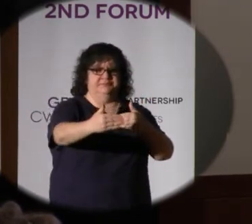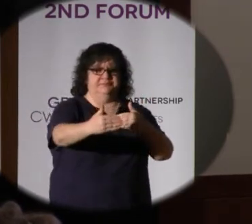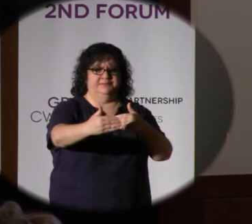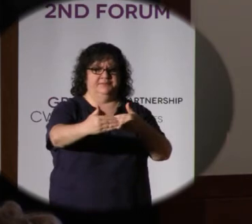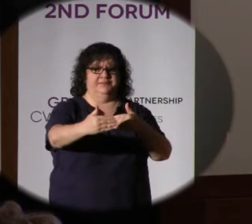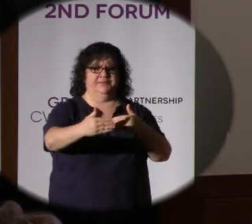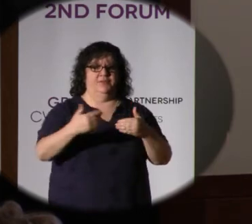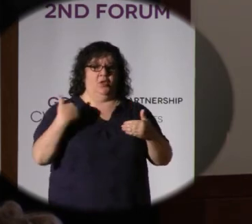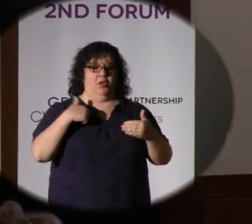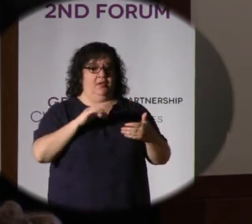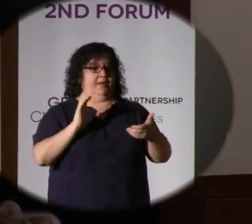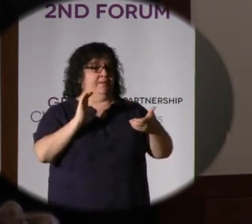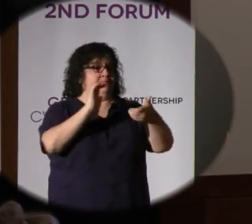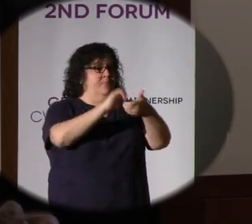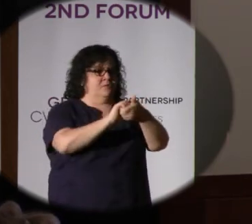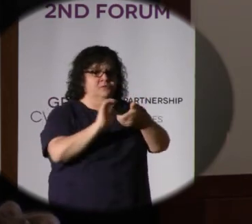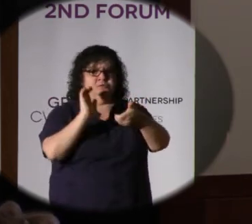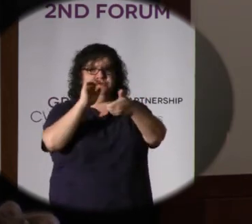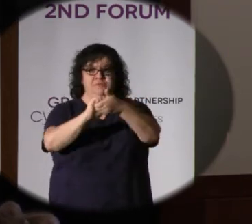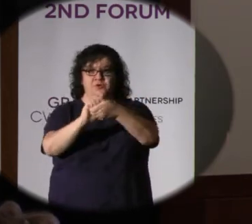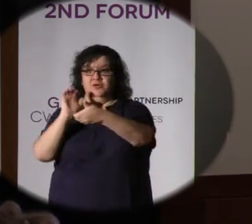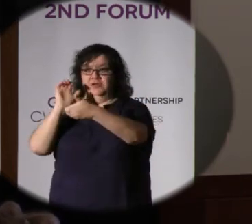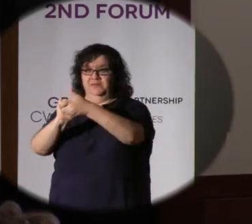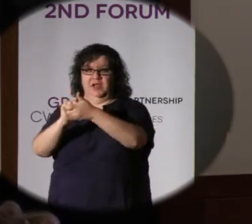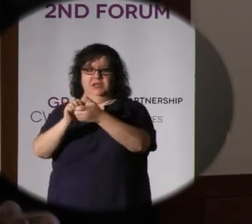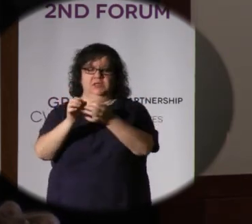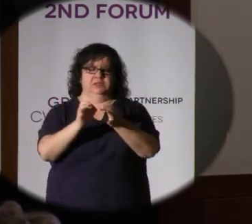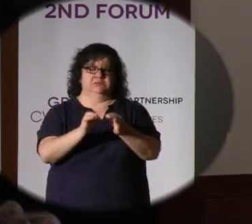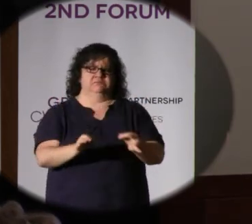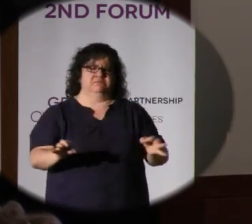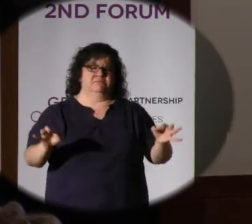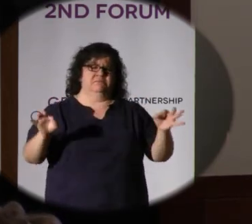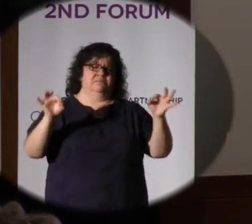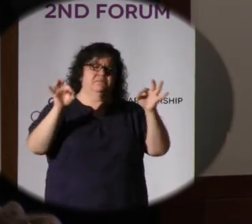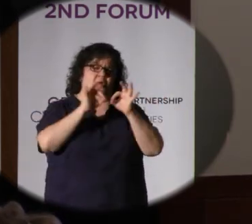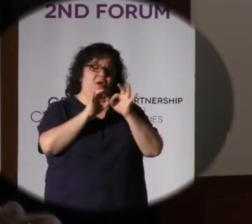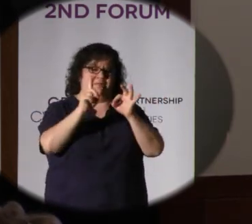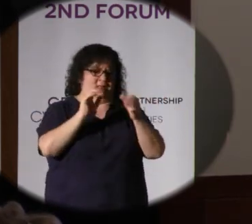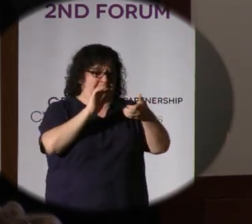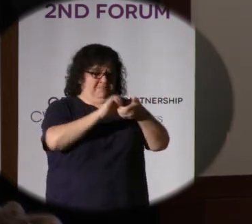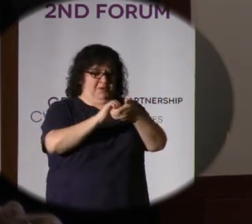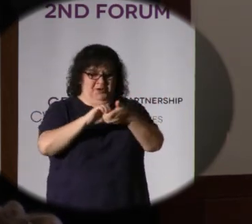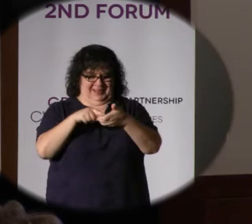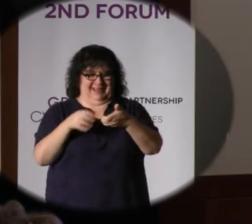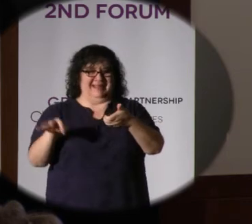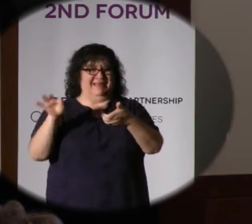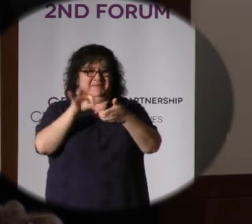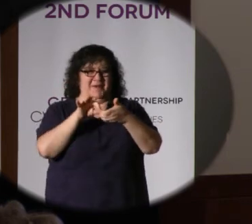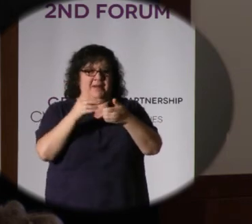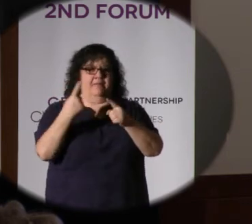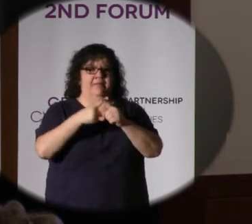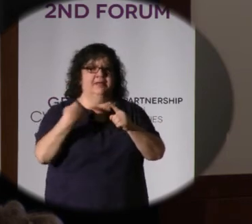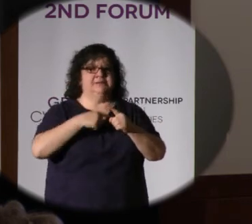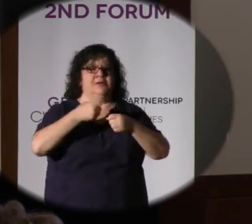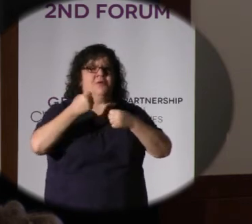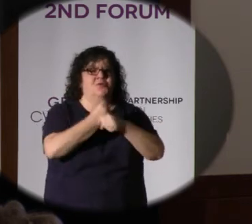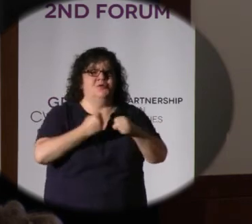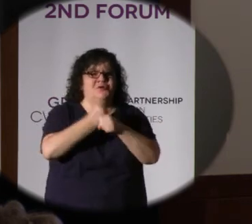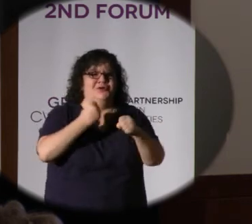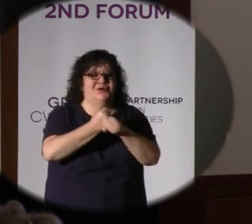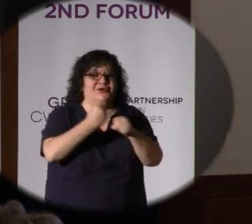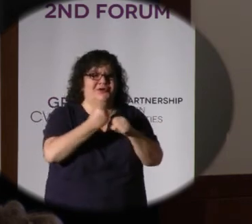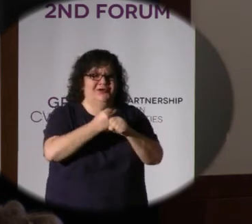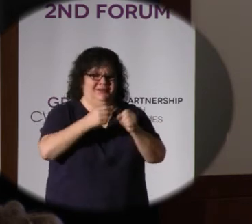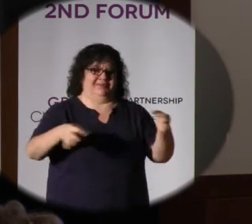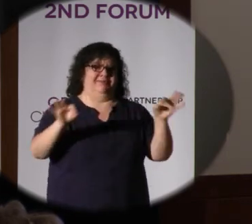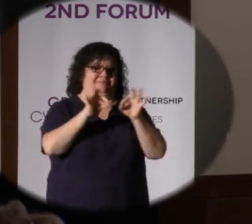globally. At the end of the day, we would like to see a world where the norm is for